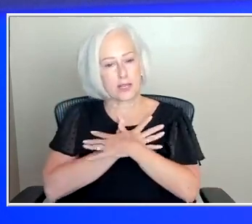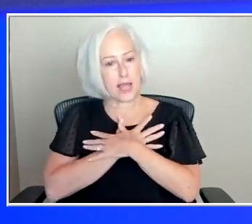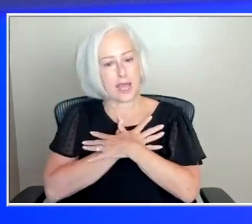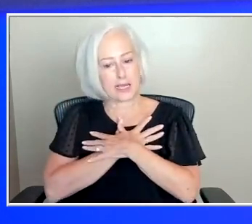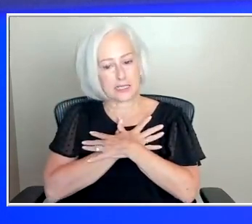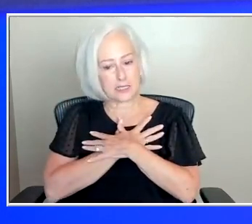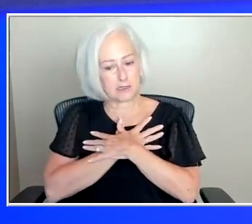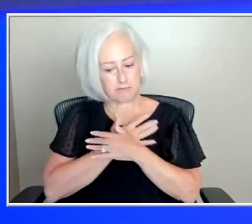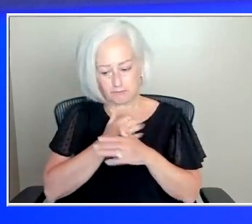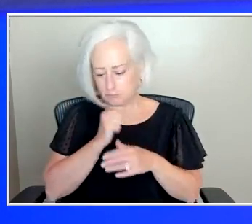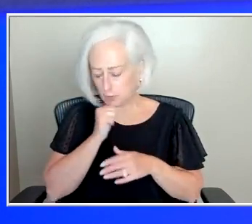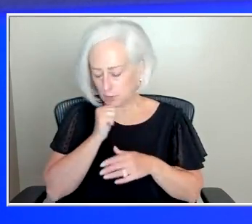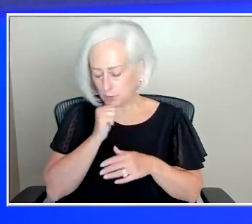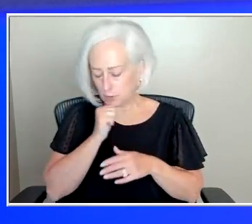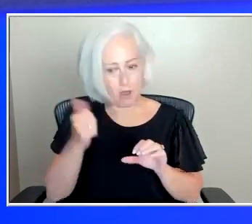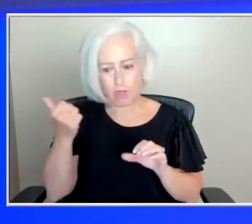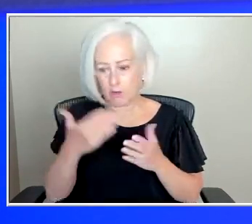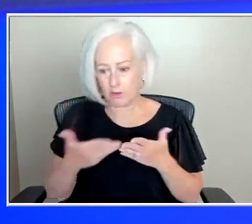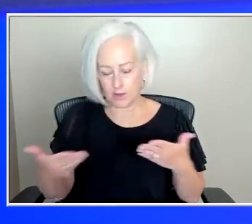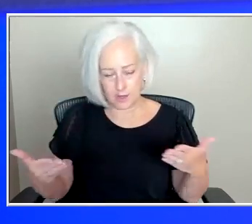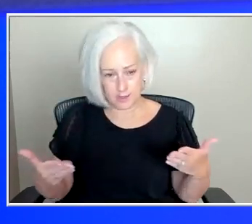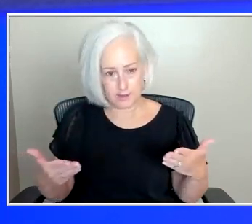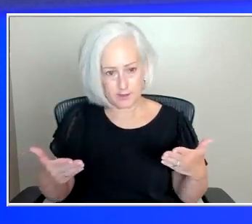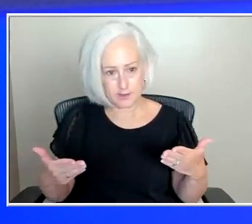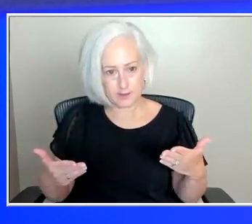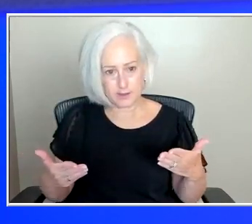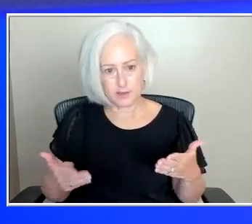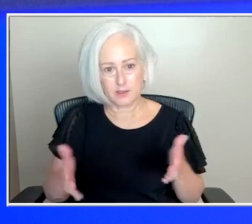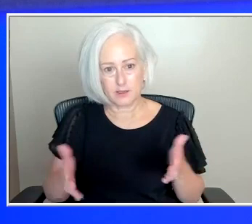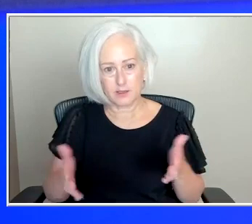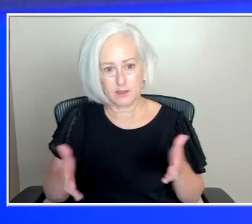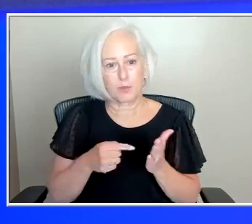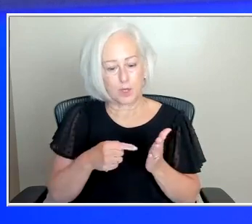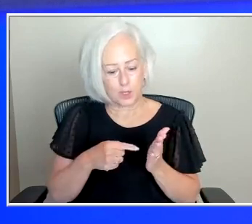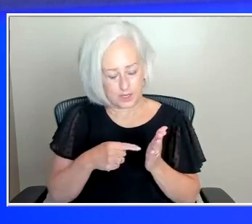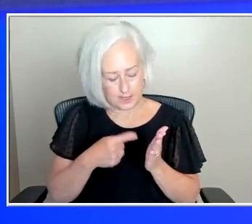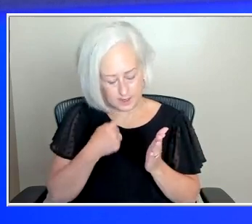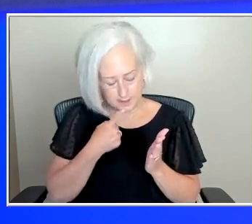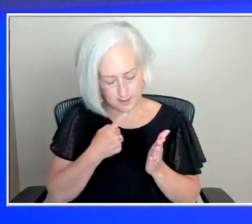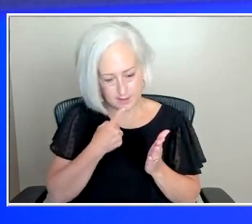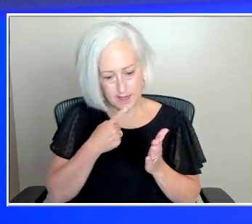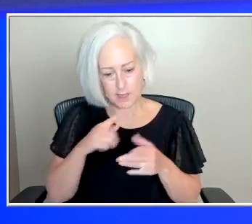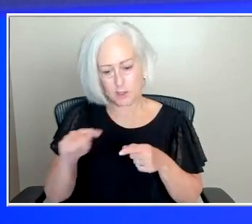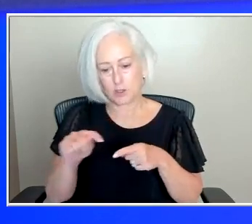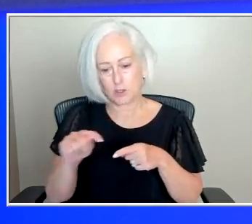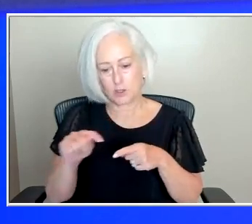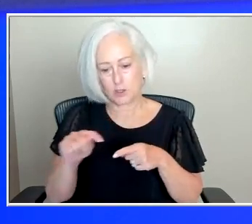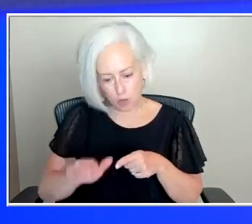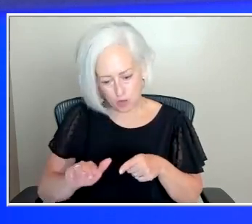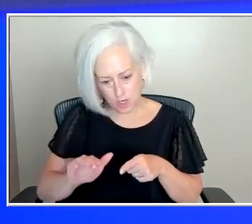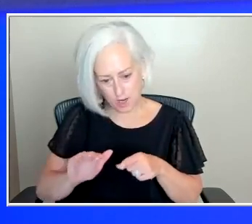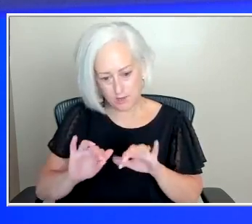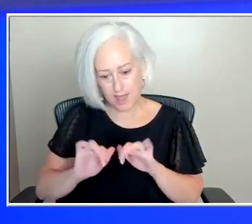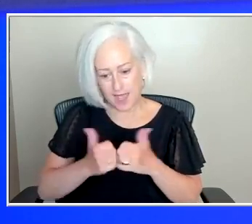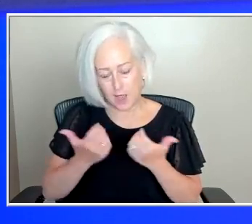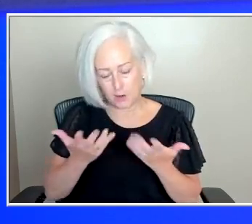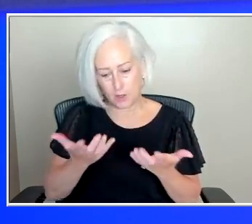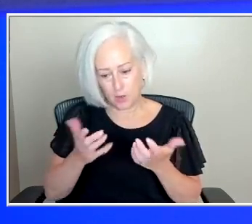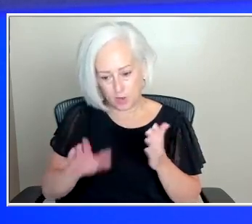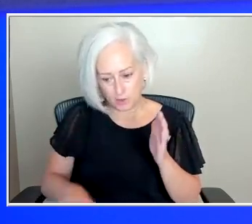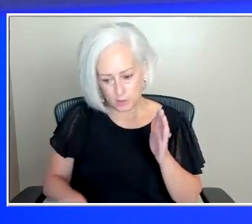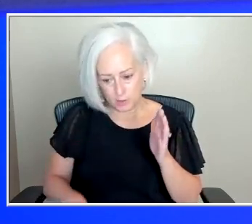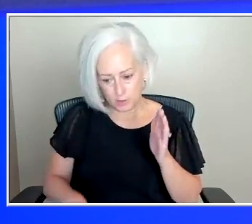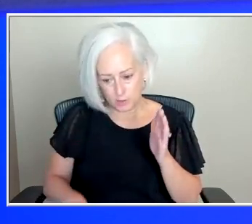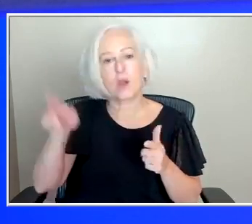me, you know, the book says, train a child in the way he should grow, and when he is old, he will not depart from